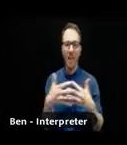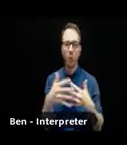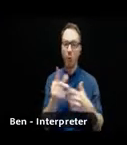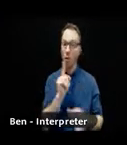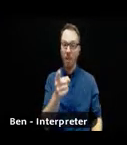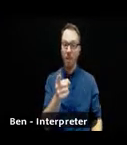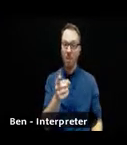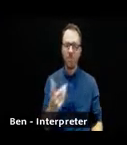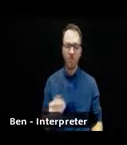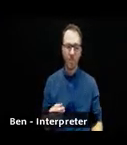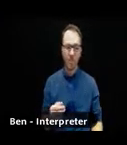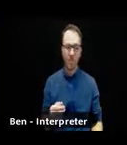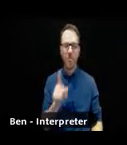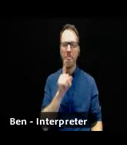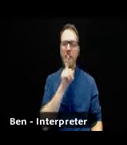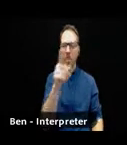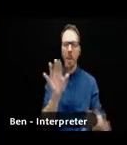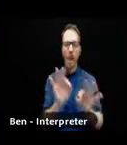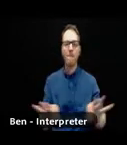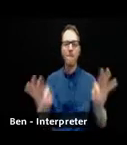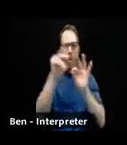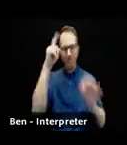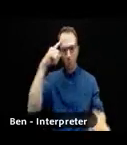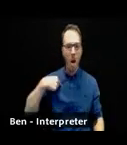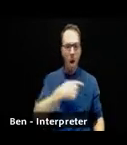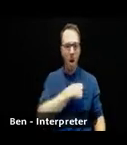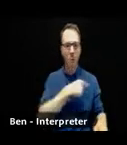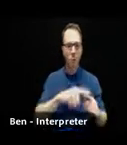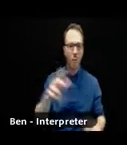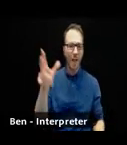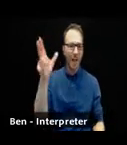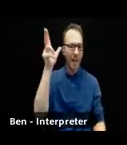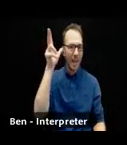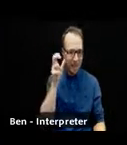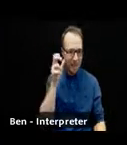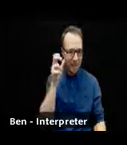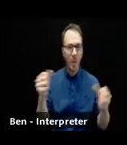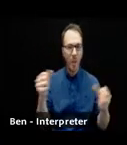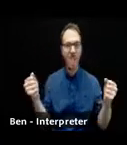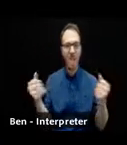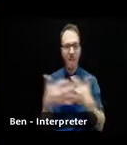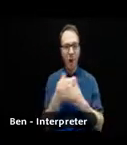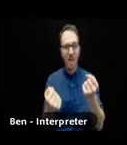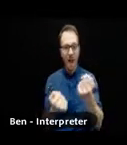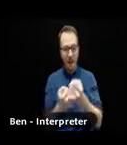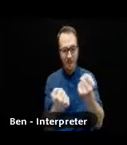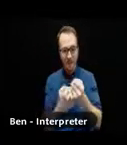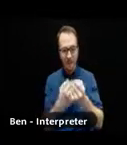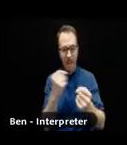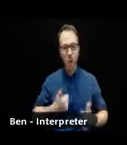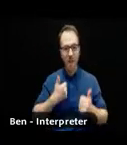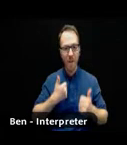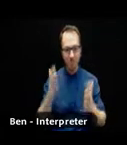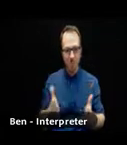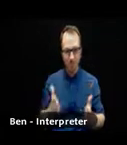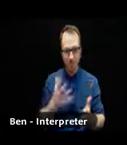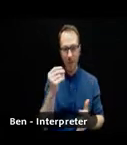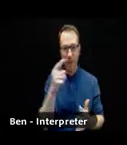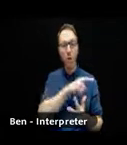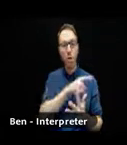It's really important for us to listen to the fears of advocates and survivors, and even those who've done